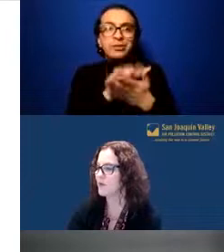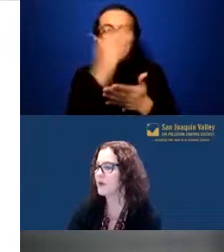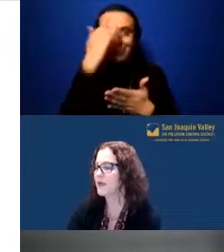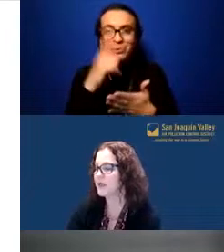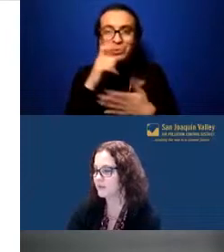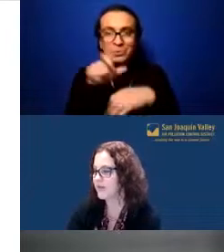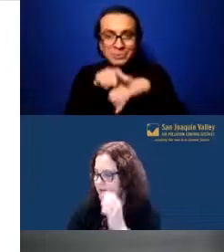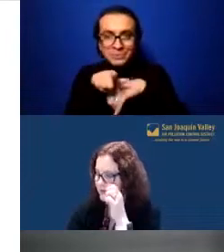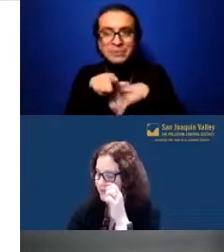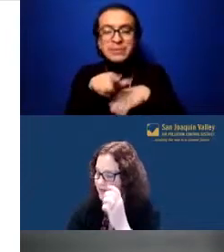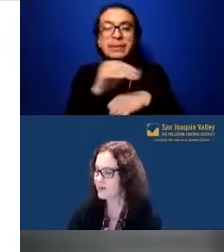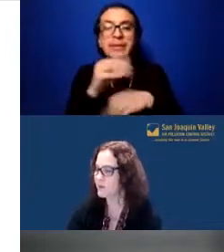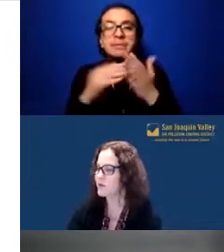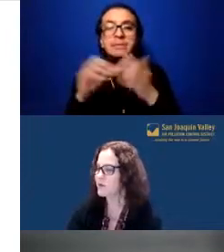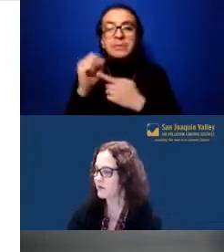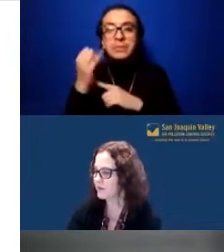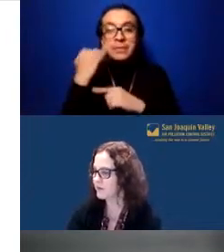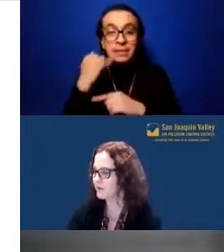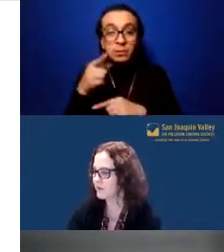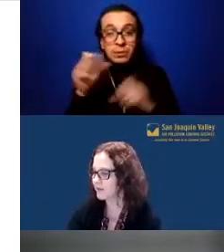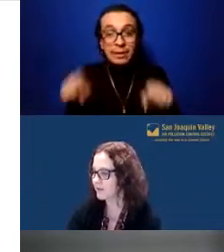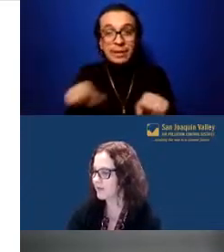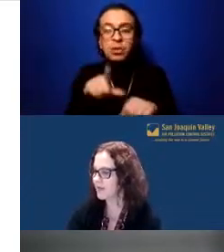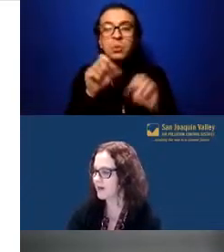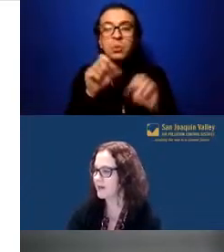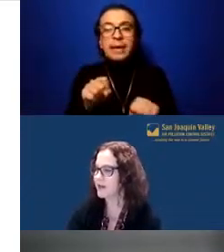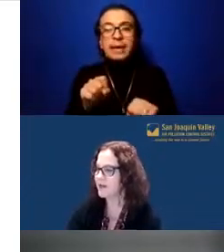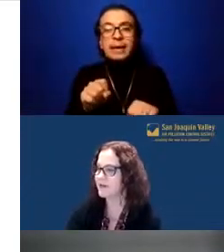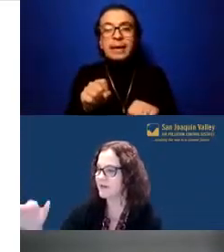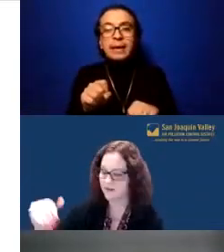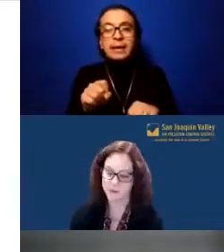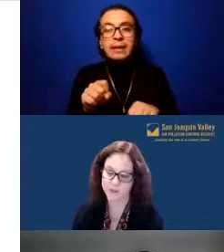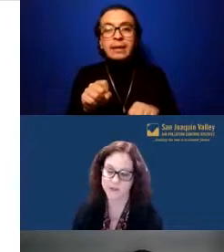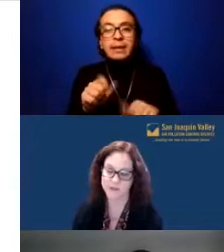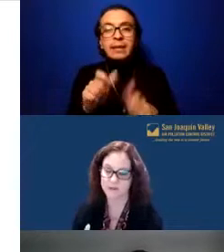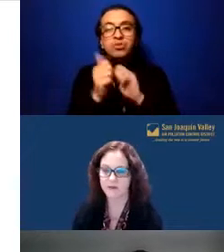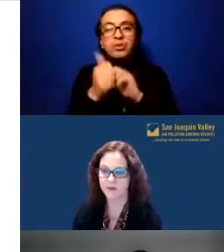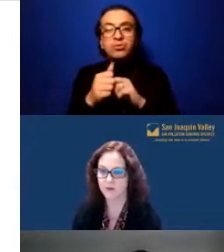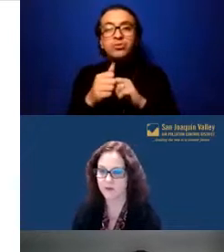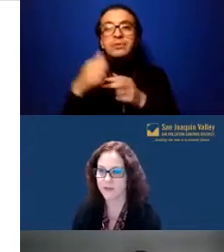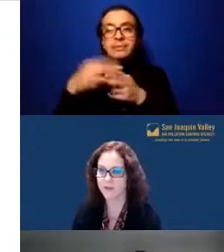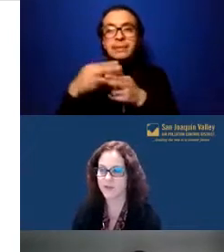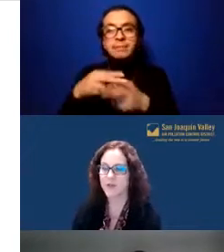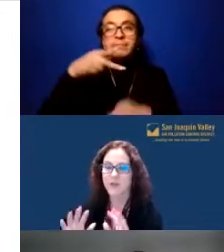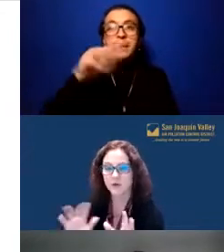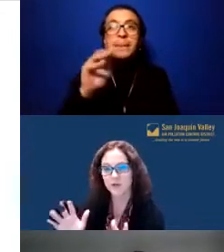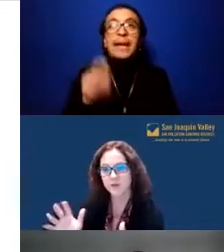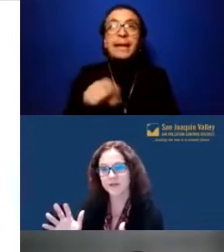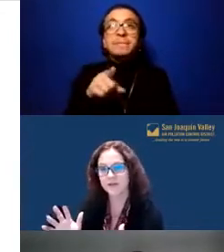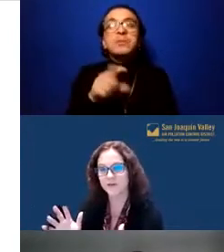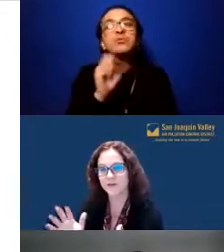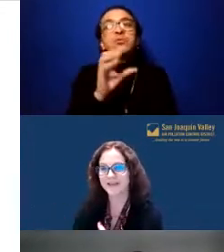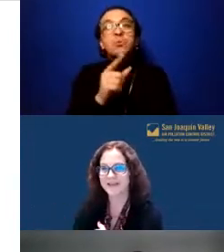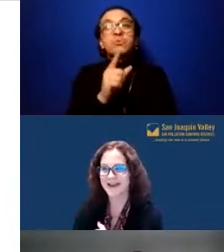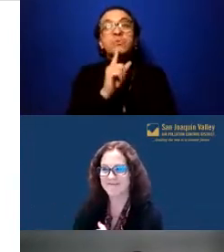to, or in some cases, if it's enabled, you can click the little caret and see the list of participants and send a direct message. Certainly